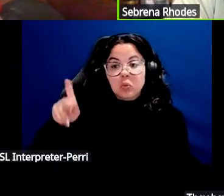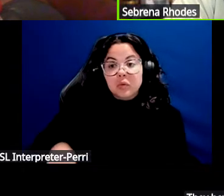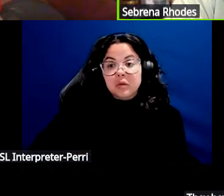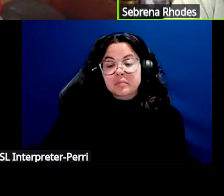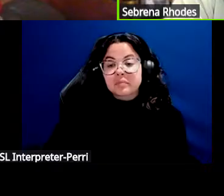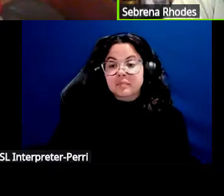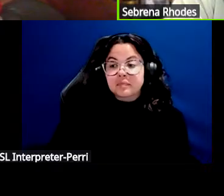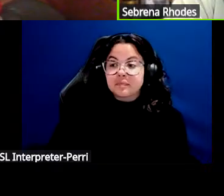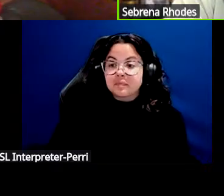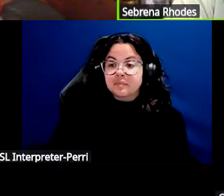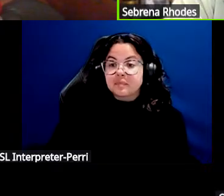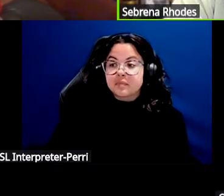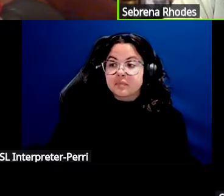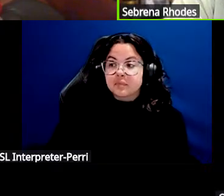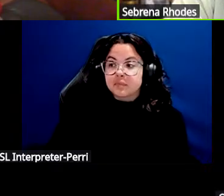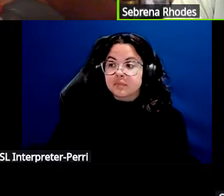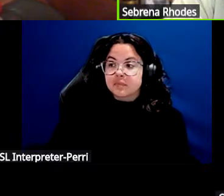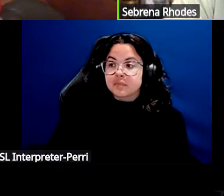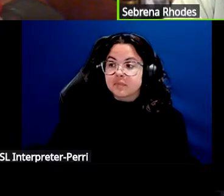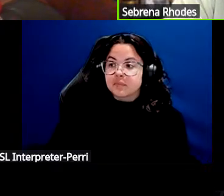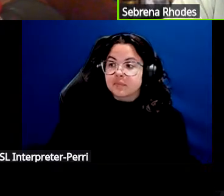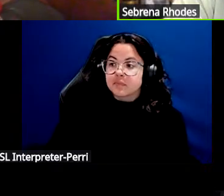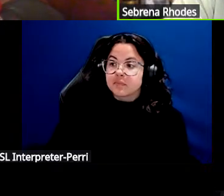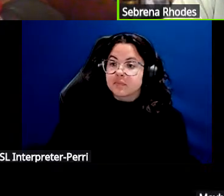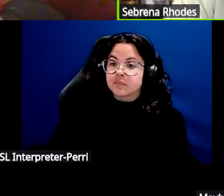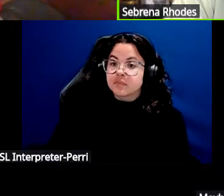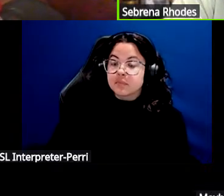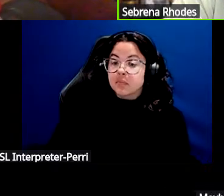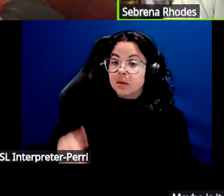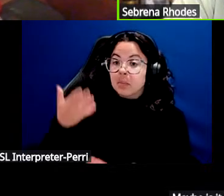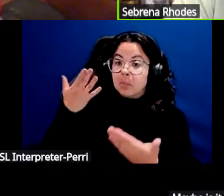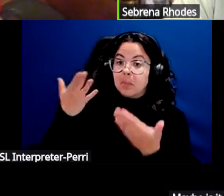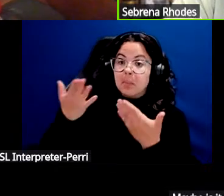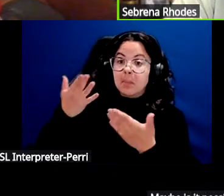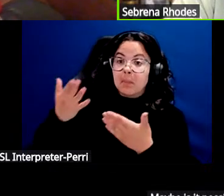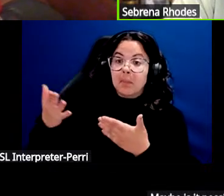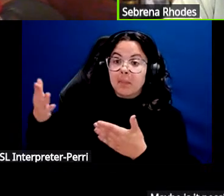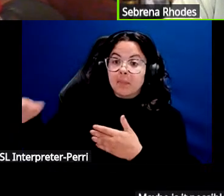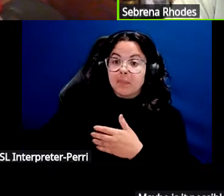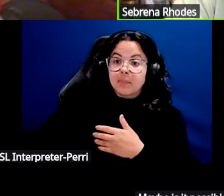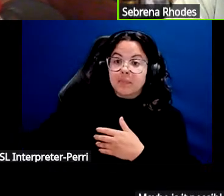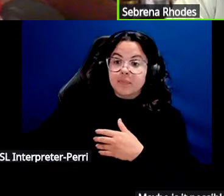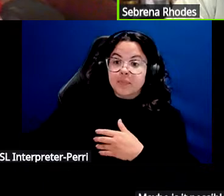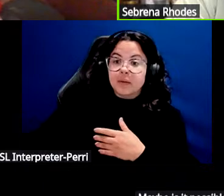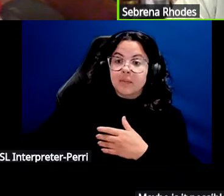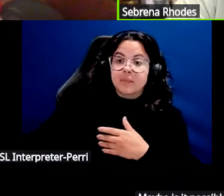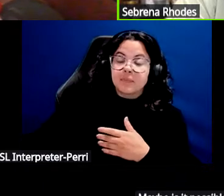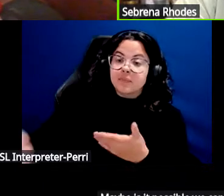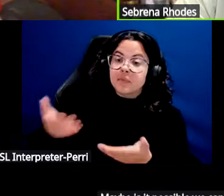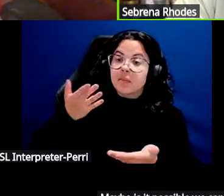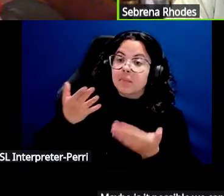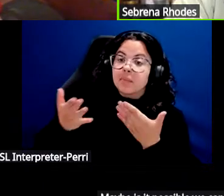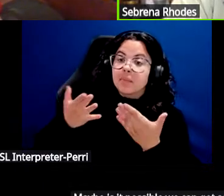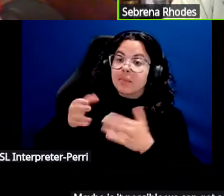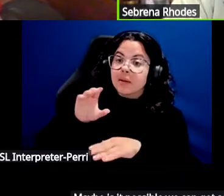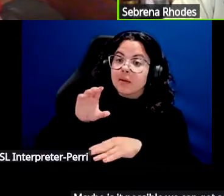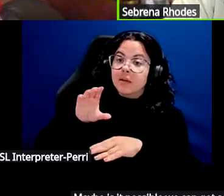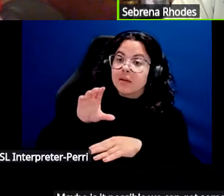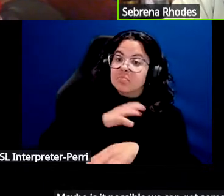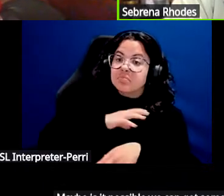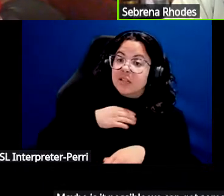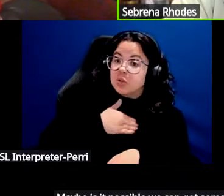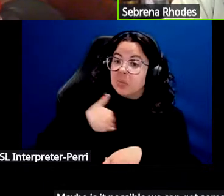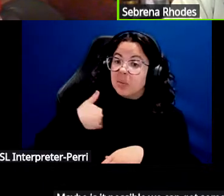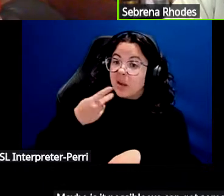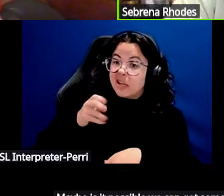cool. Maybe is it possible we can get someone from Councilmember Henderson's office